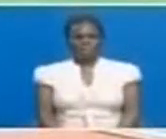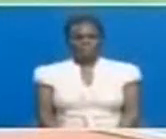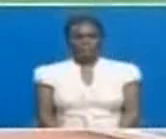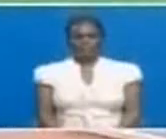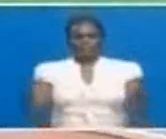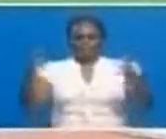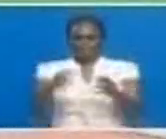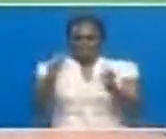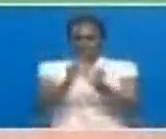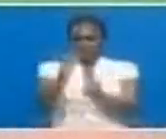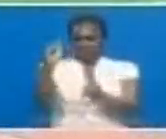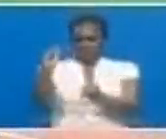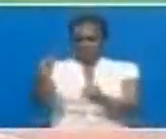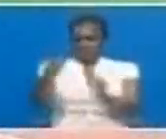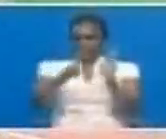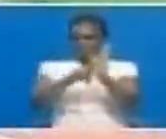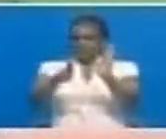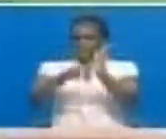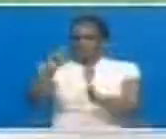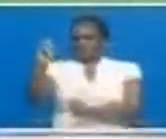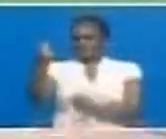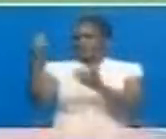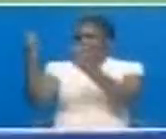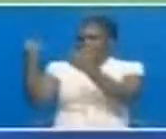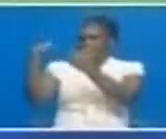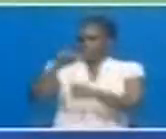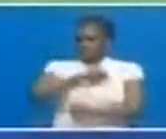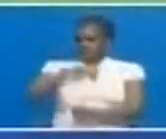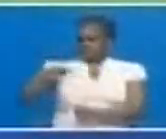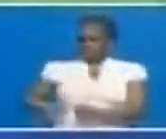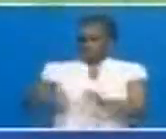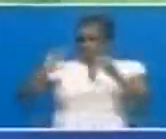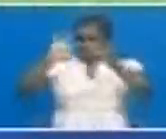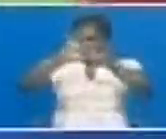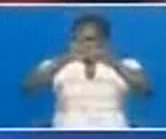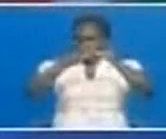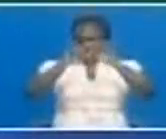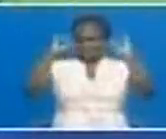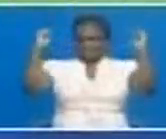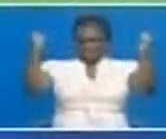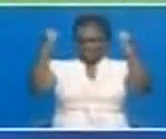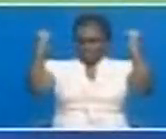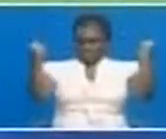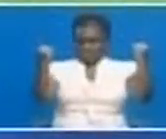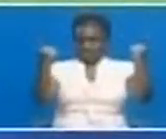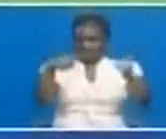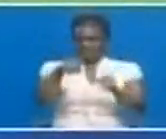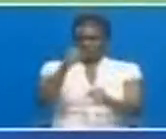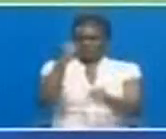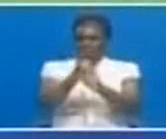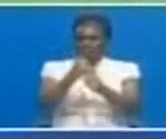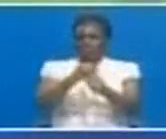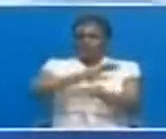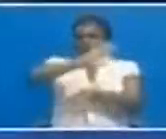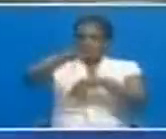A team of 48 athletes will represent Kenya at the forthcoming World Athletics Championships in Beijing, while 74 athletes will do duty at the All